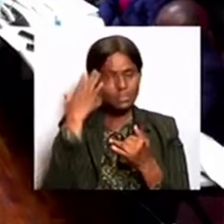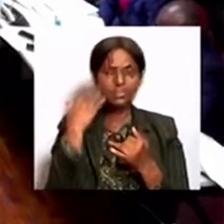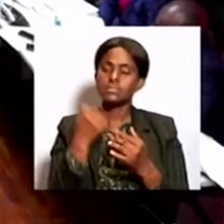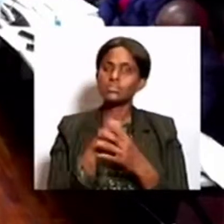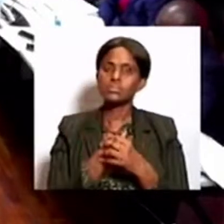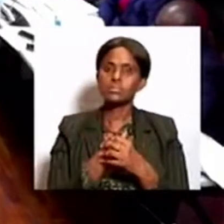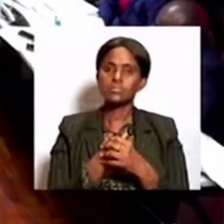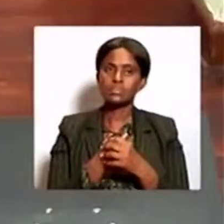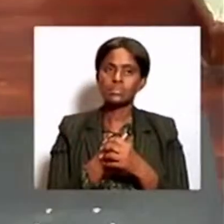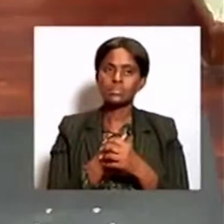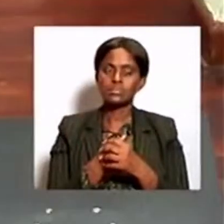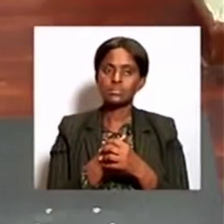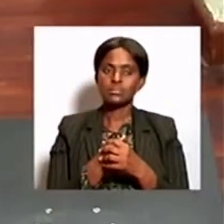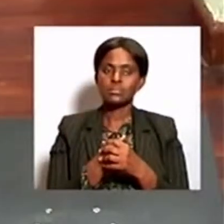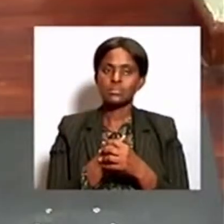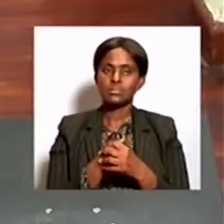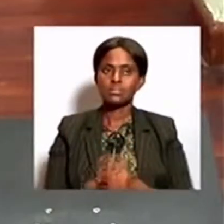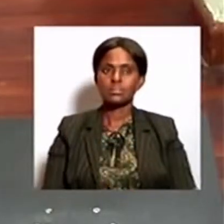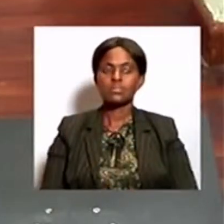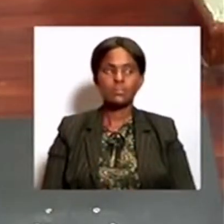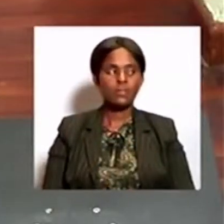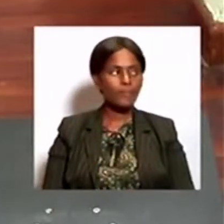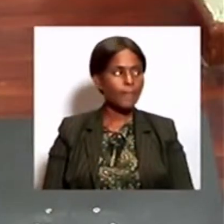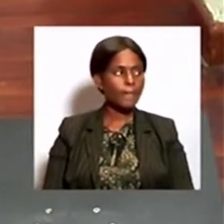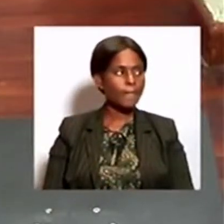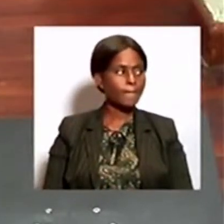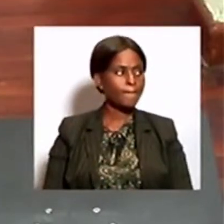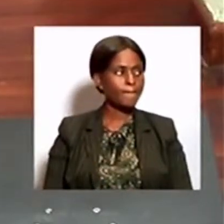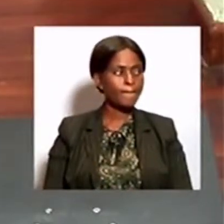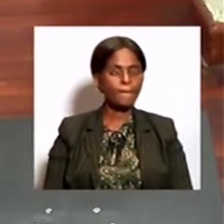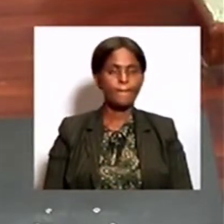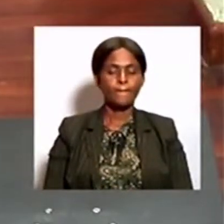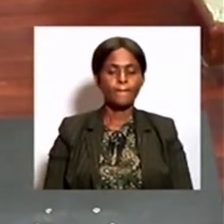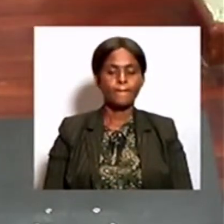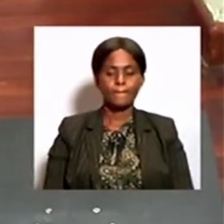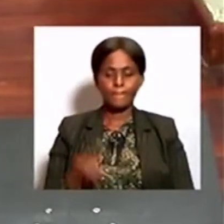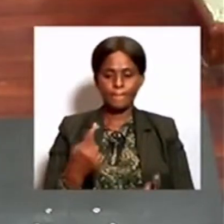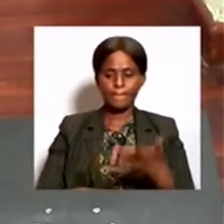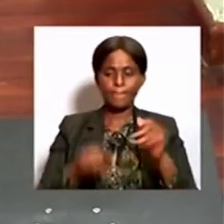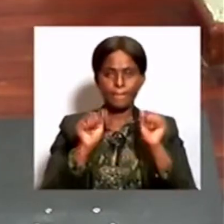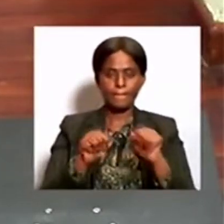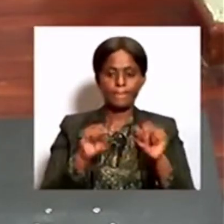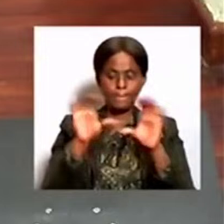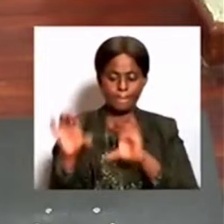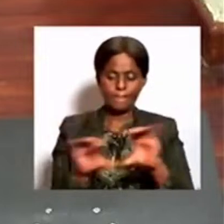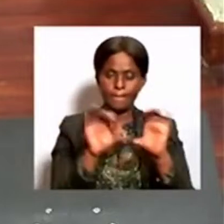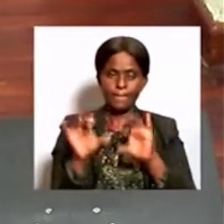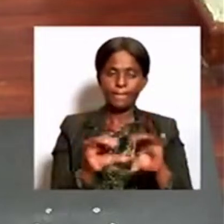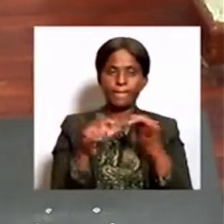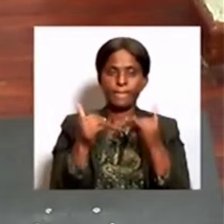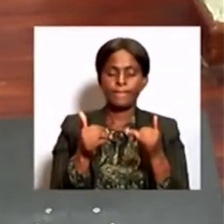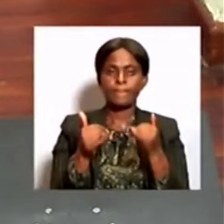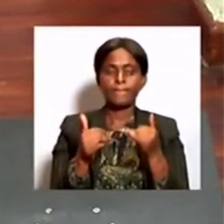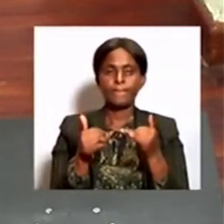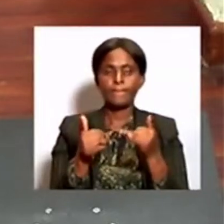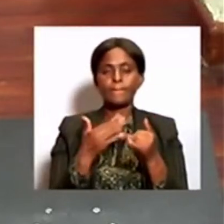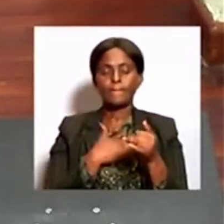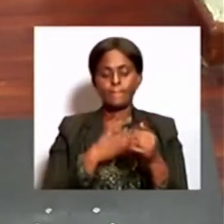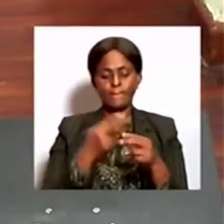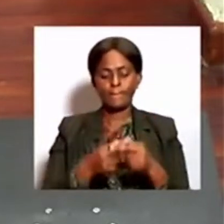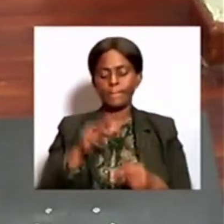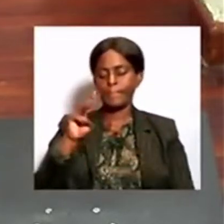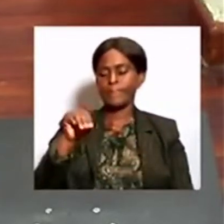Let's hope you do far much better than that. Mutela Mishek, MP